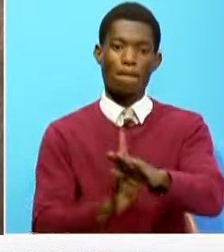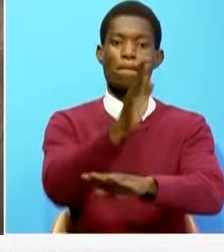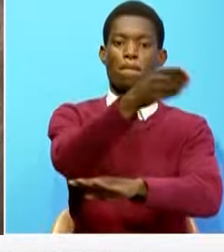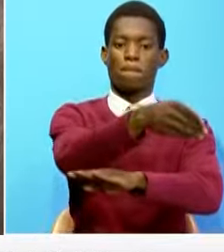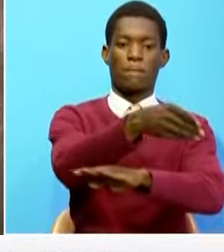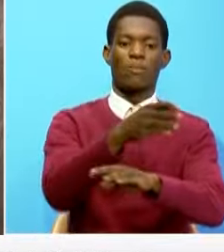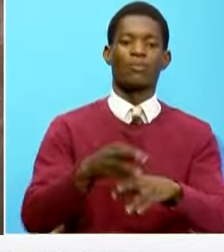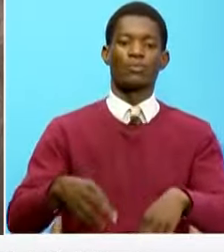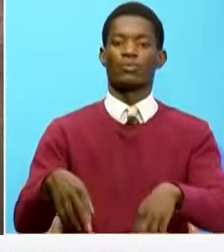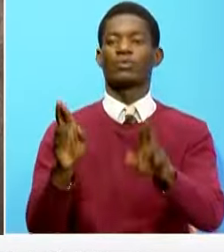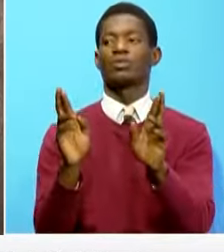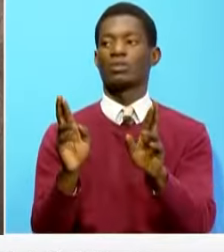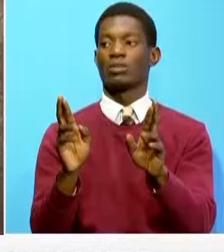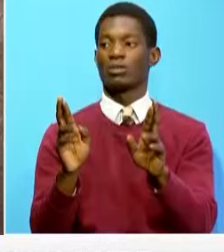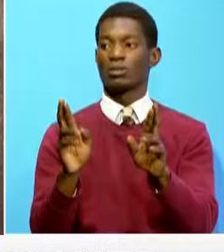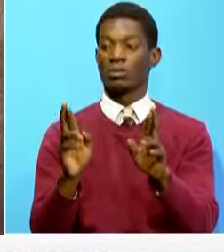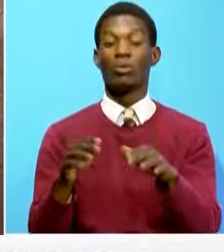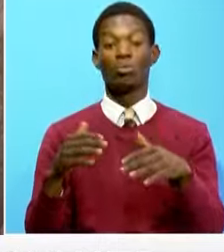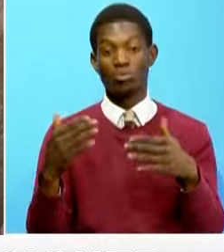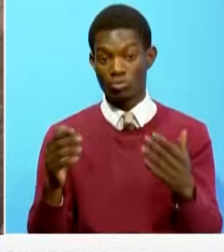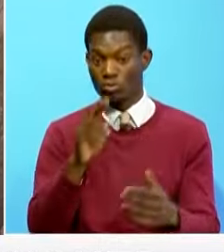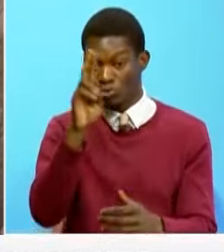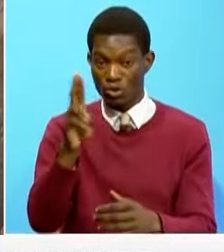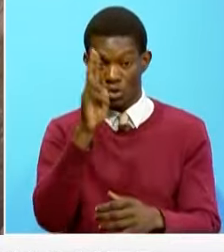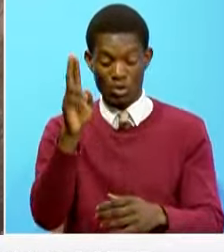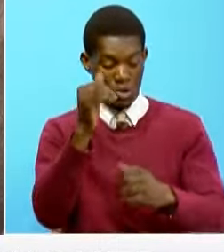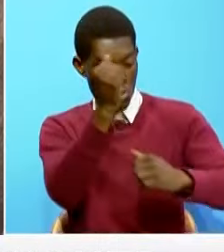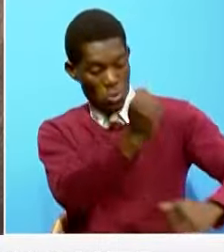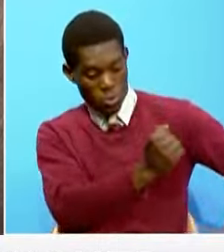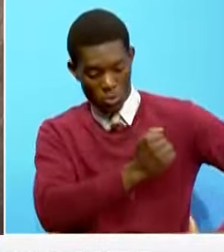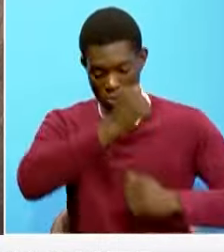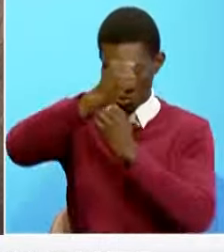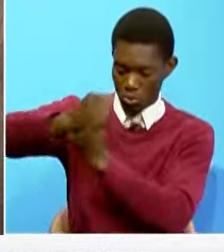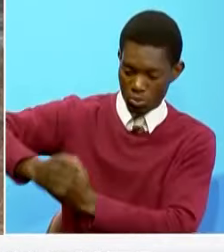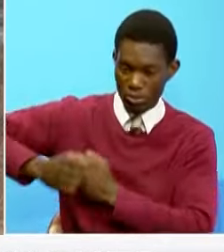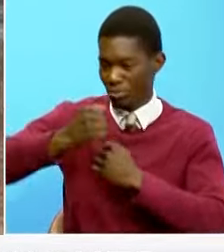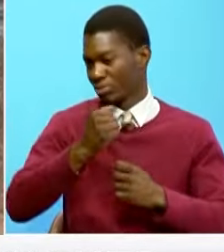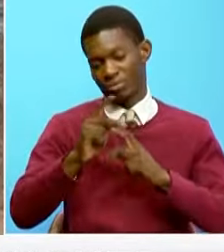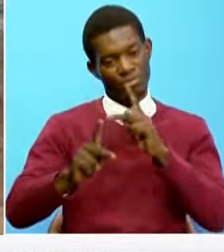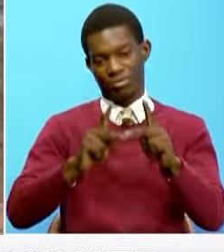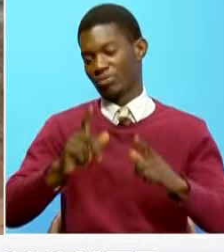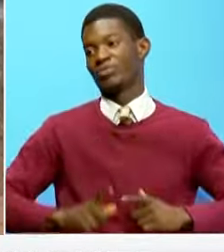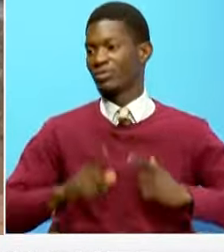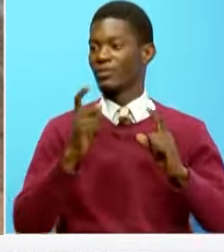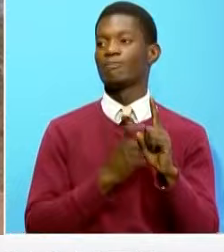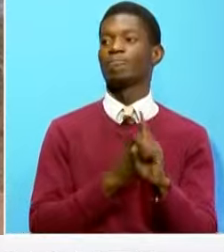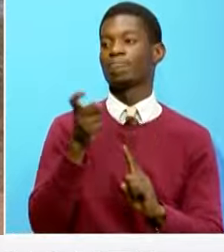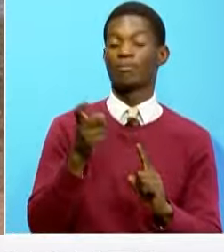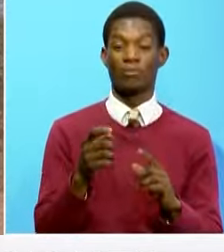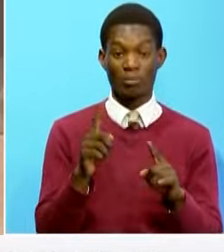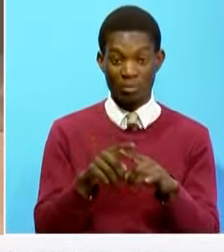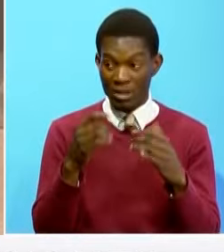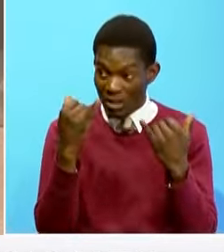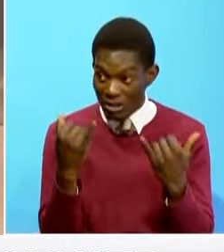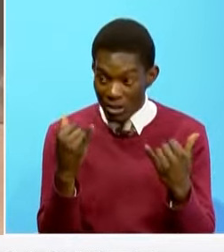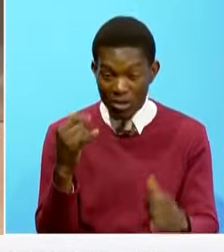of the bridge and use of canoes to cross the river posed a danger to the lives of local people. But now, government has come to